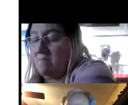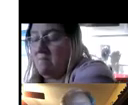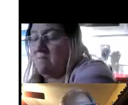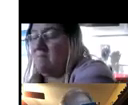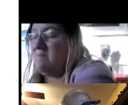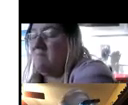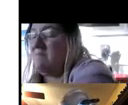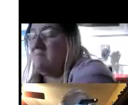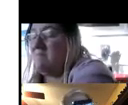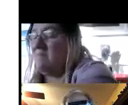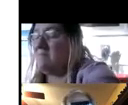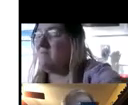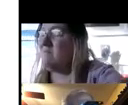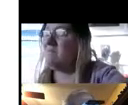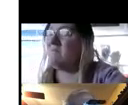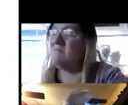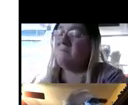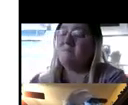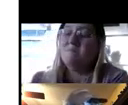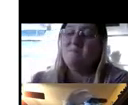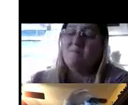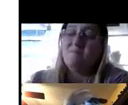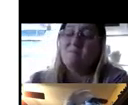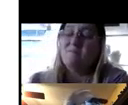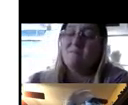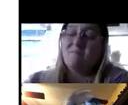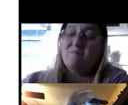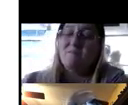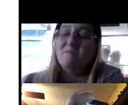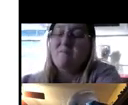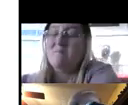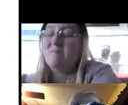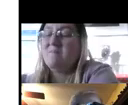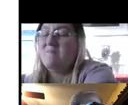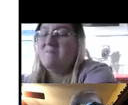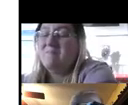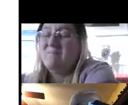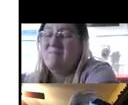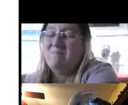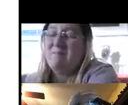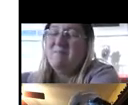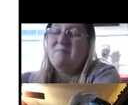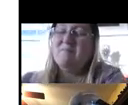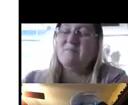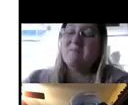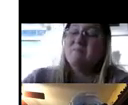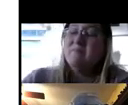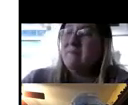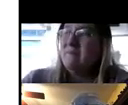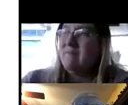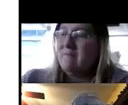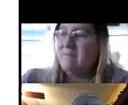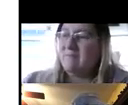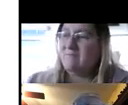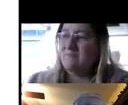it's a moment of revelation, of insight, and of truth telling. And we have a lot of that if we look at